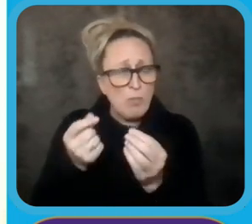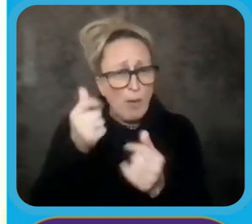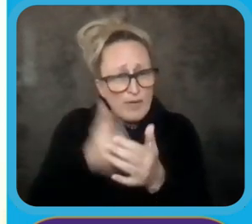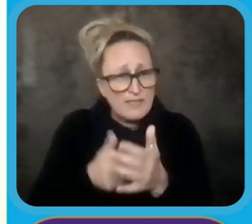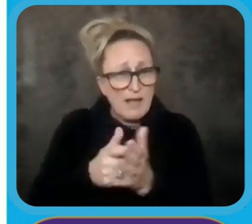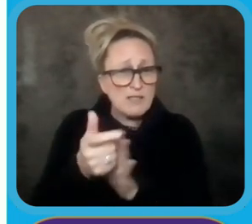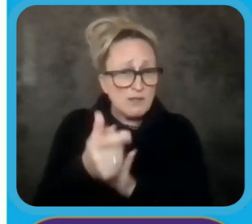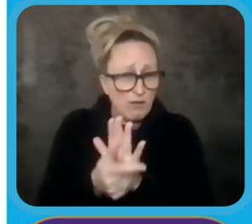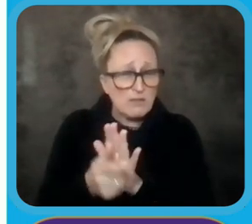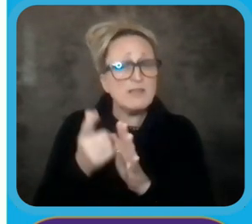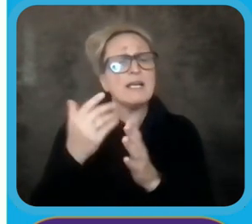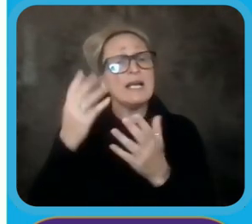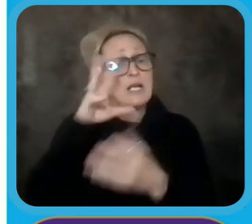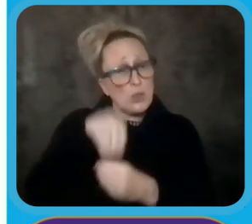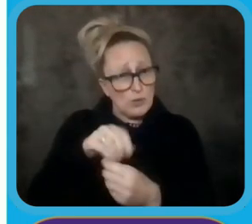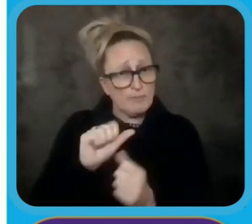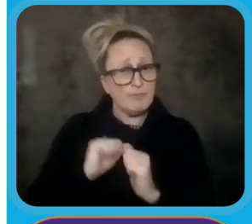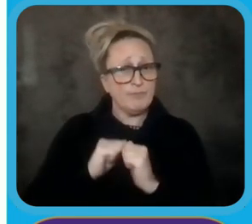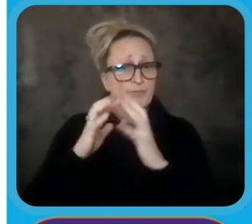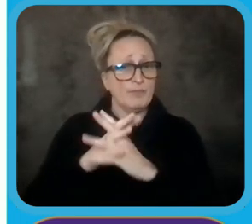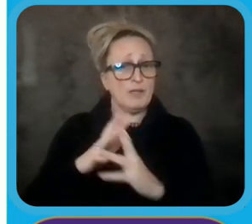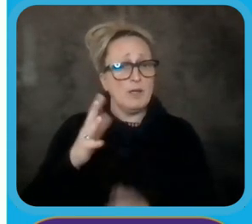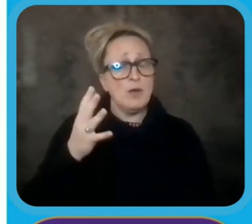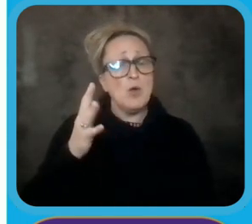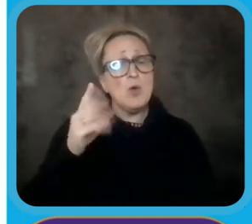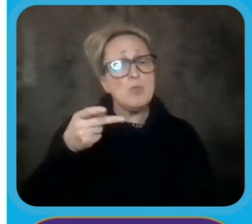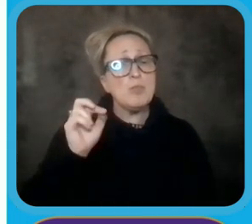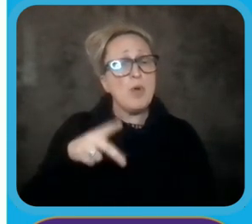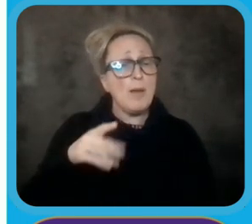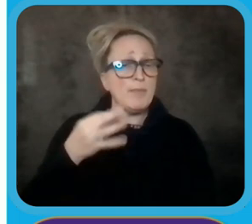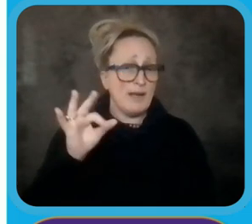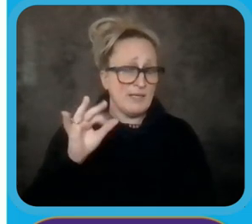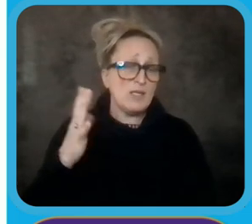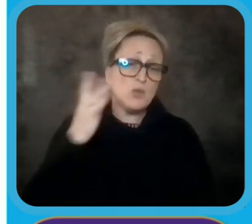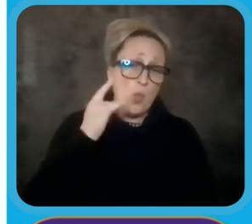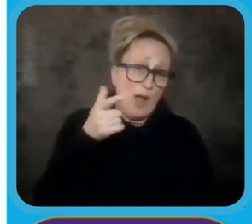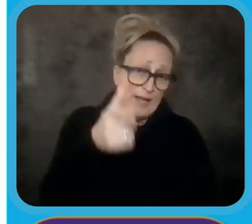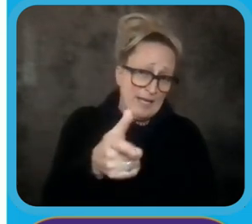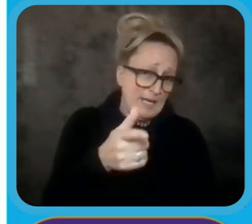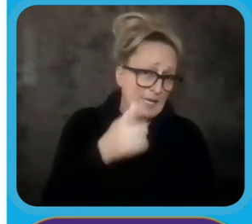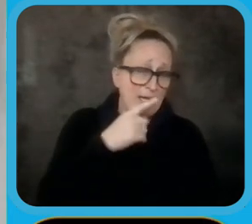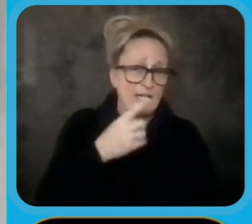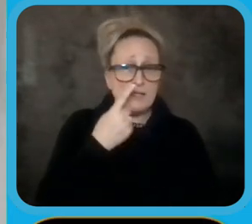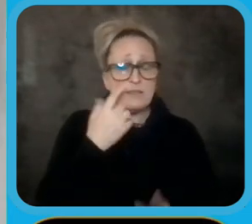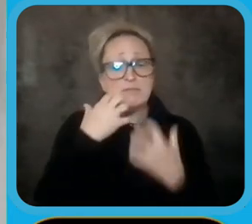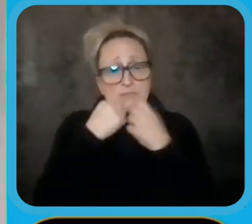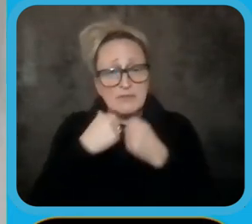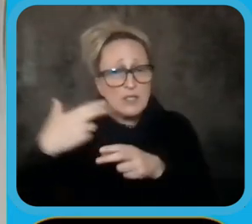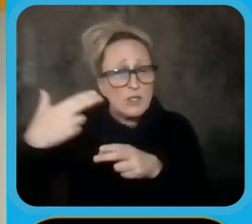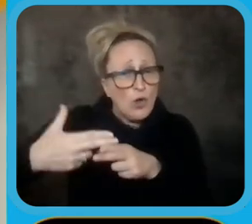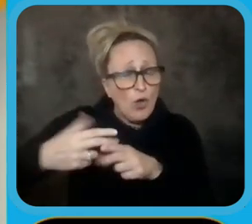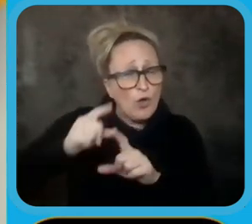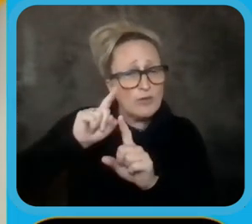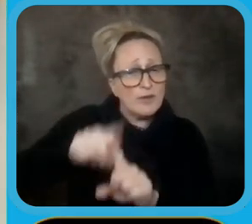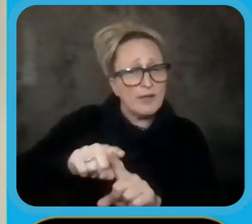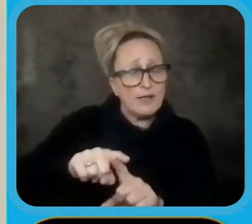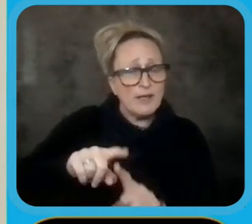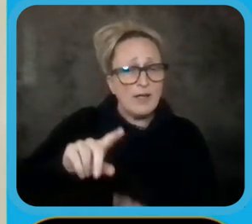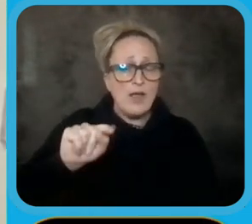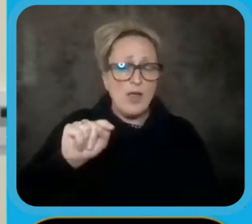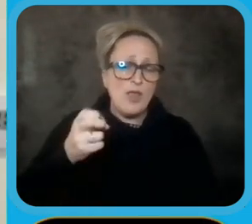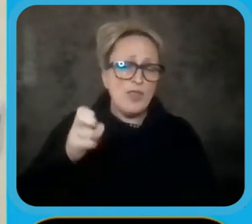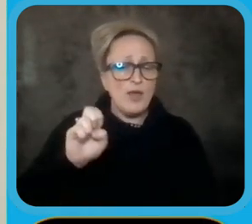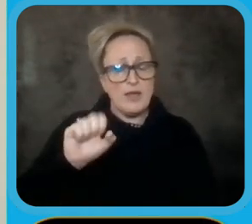the implementation of Proposition 19. That's why Mike Schaefer is affectionately known as the